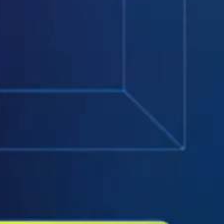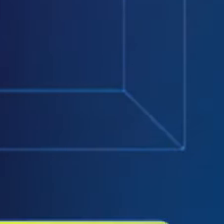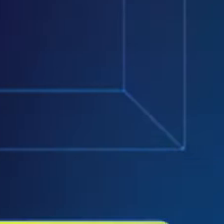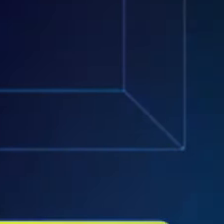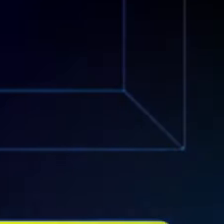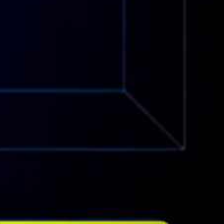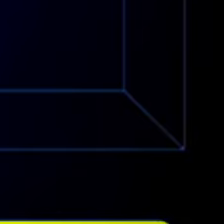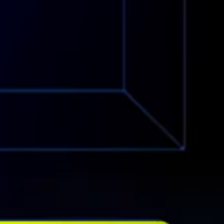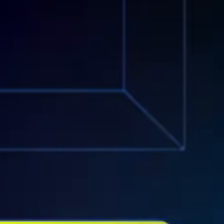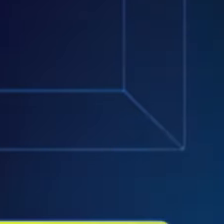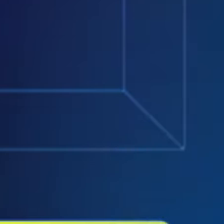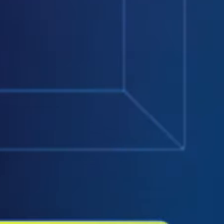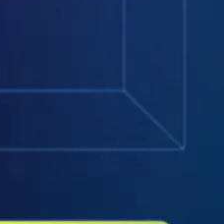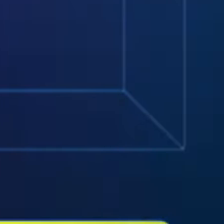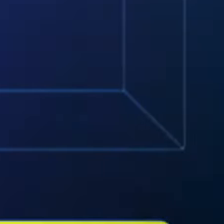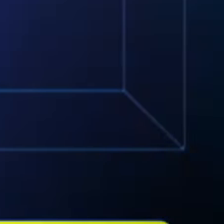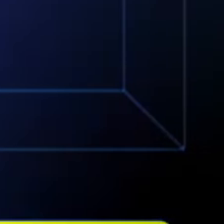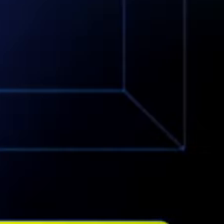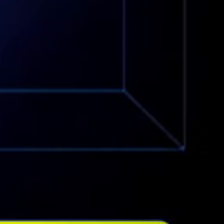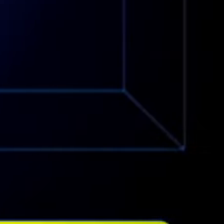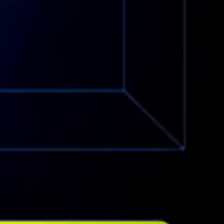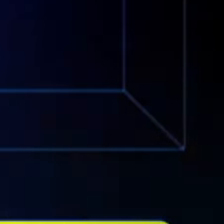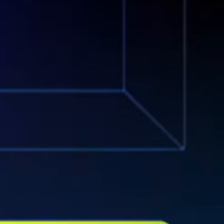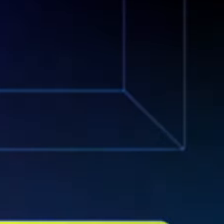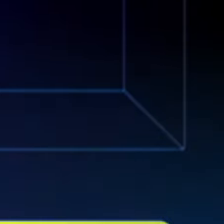submitting to the pleasure of the law.